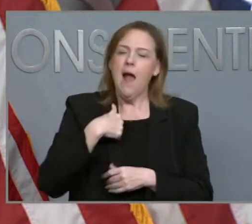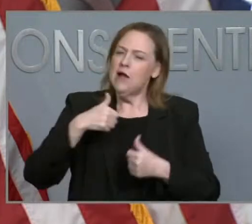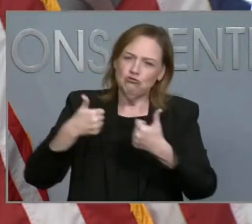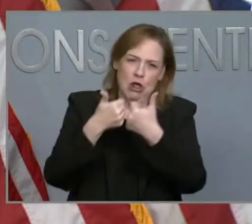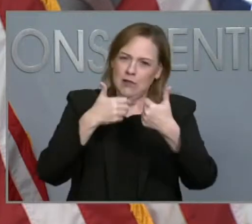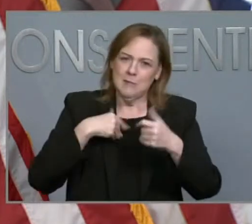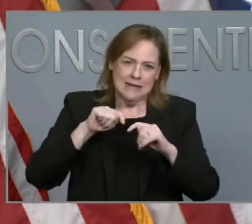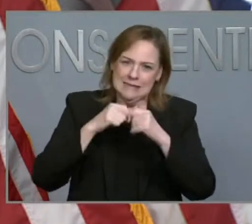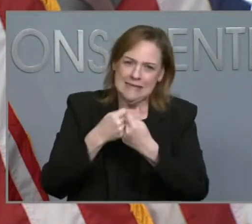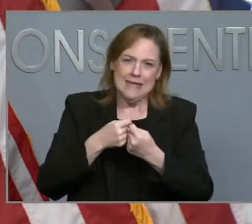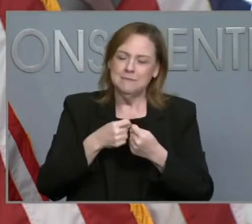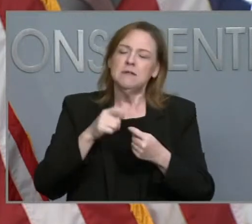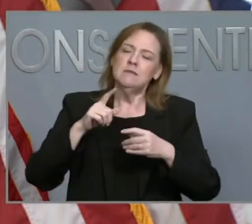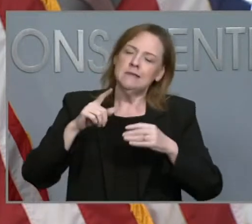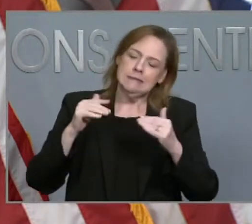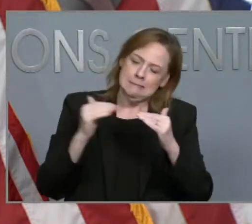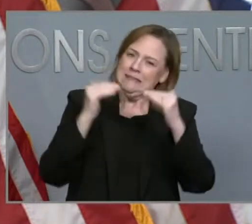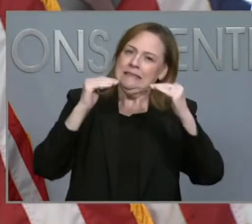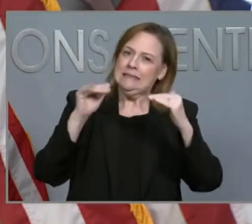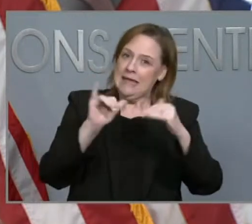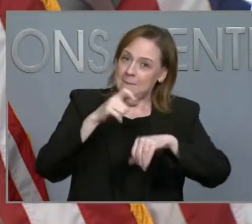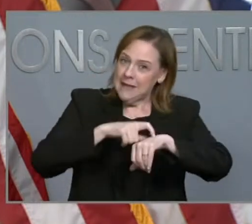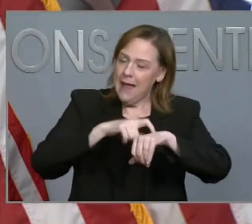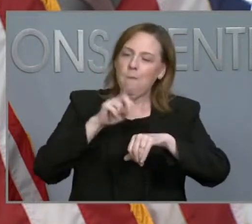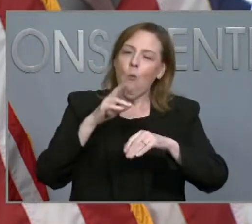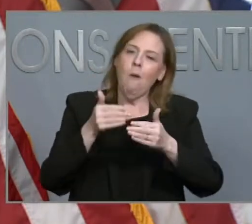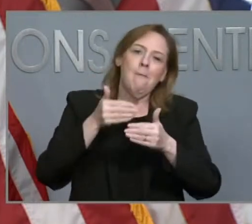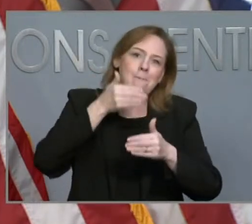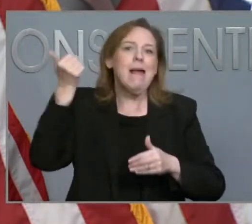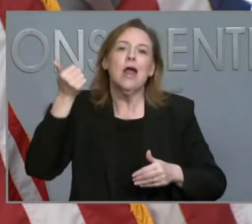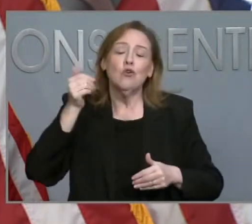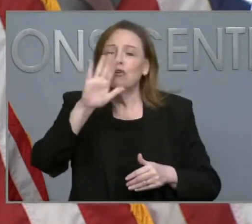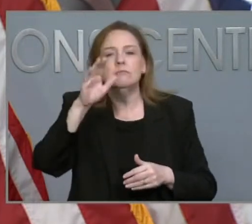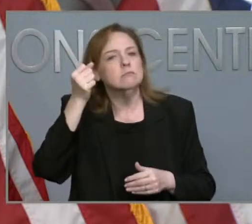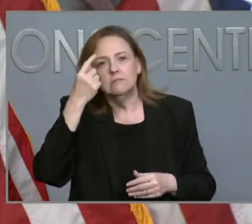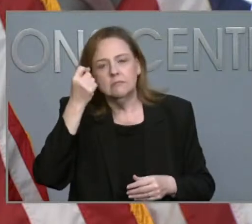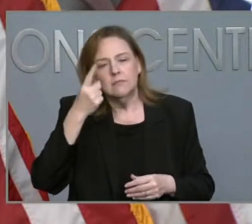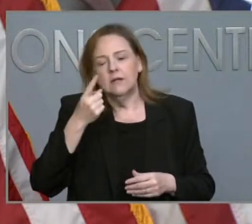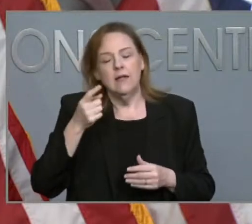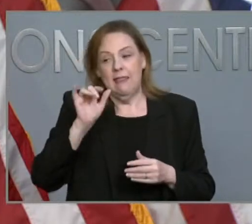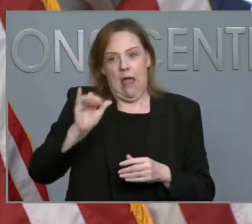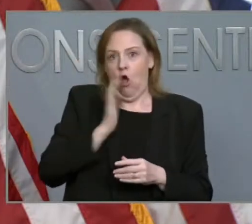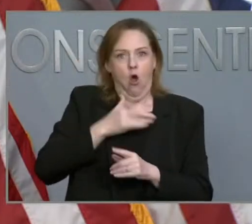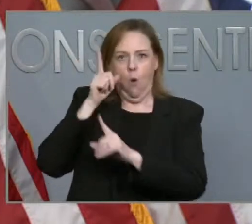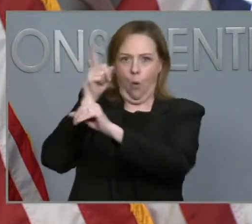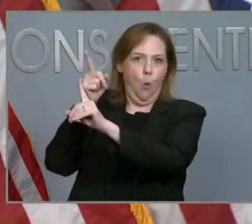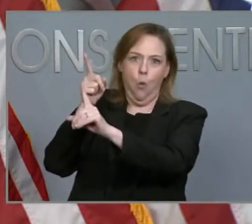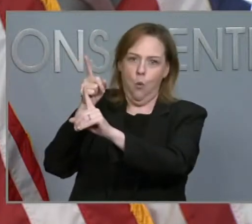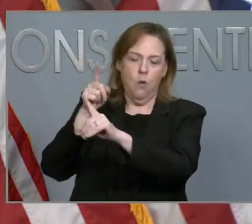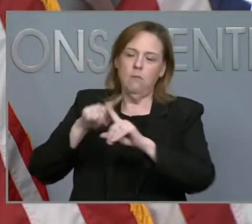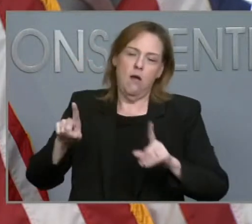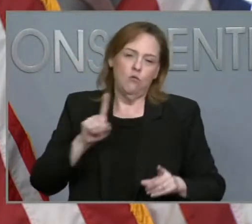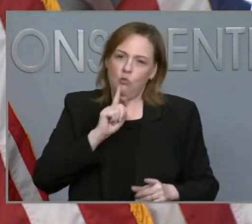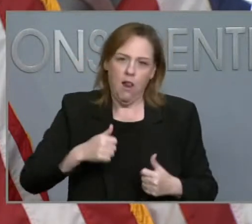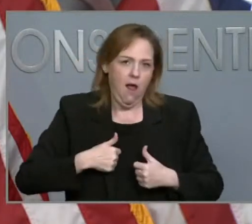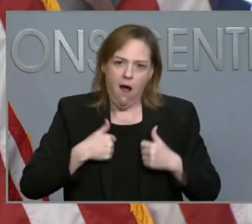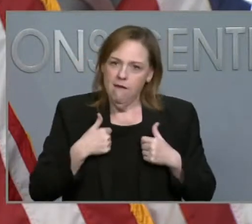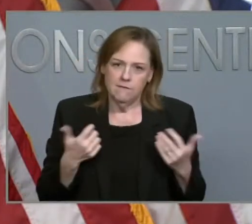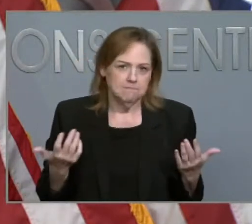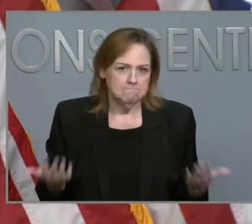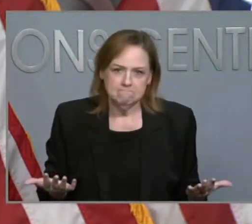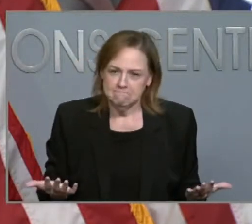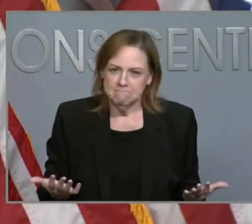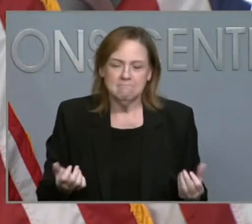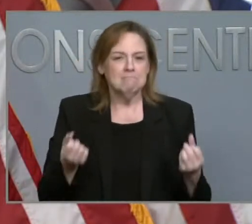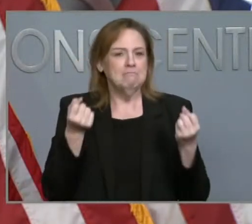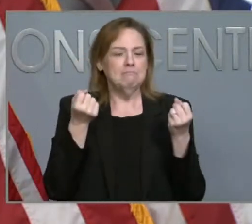that. Now, we have to be, face reality of it. That's our goal. But, there are